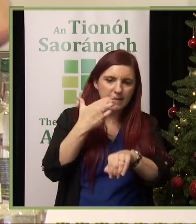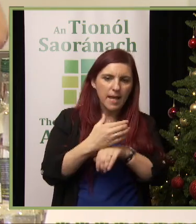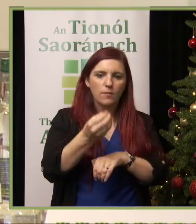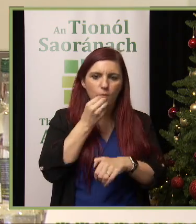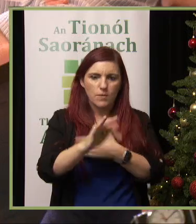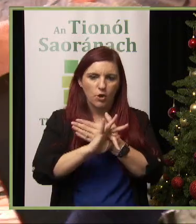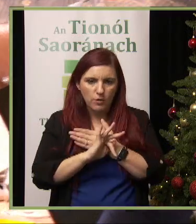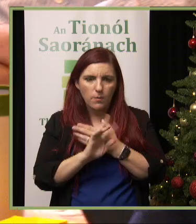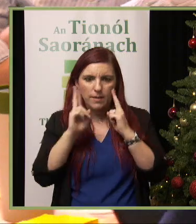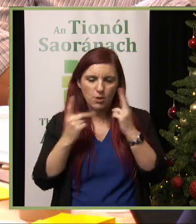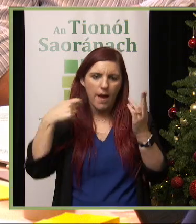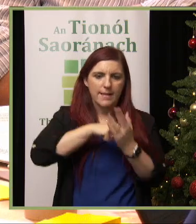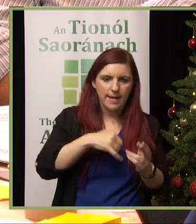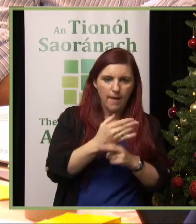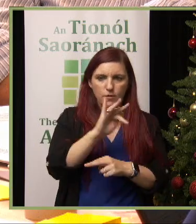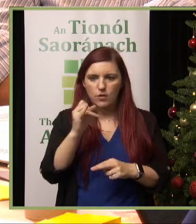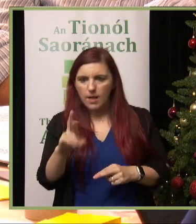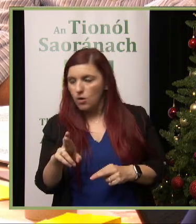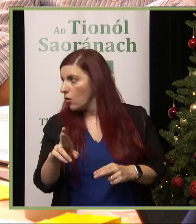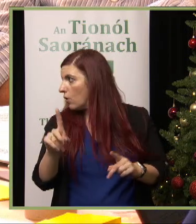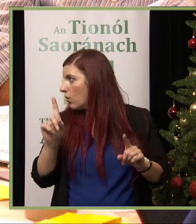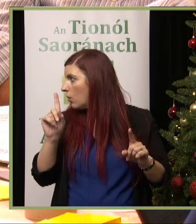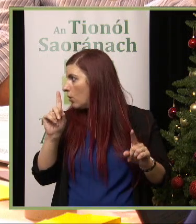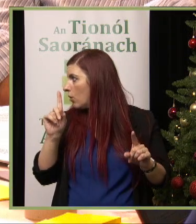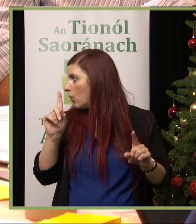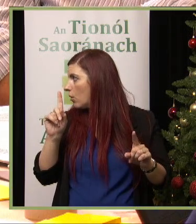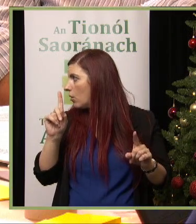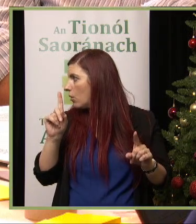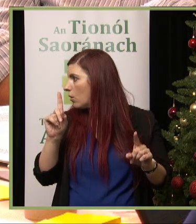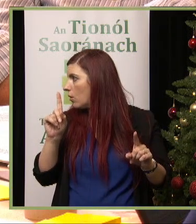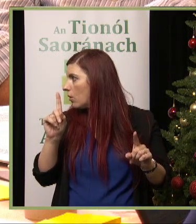which should go in there after fertilizers. I know this is...